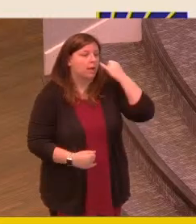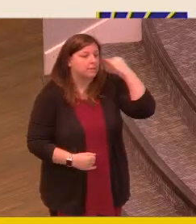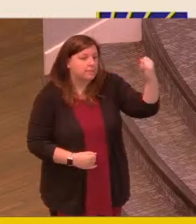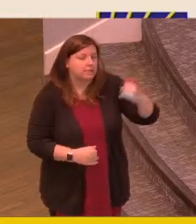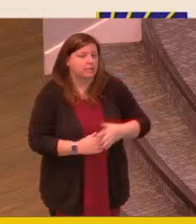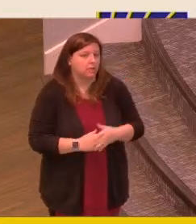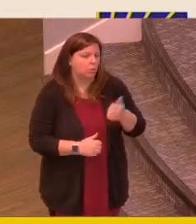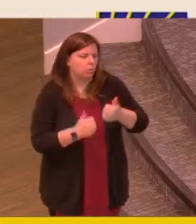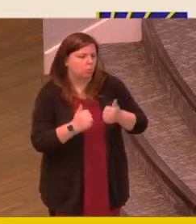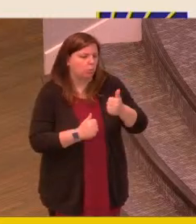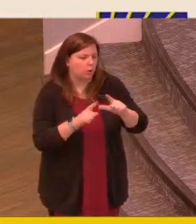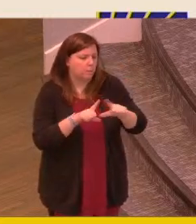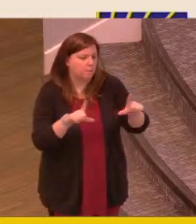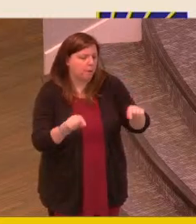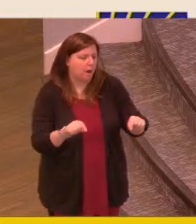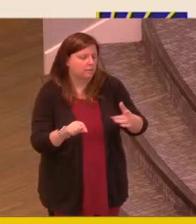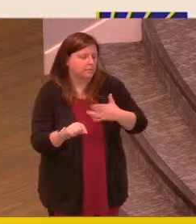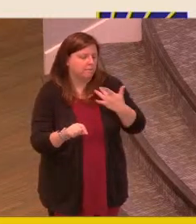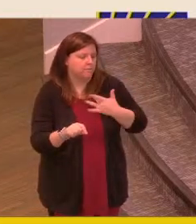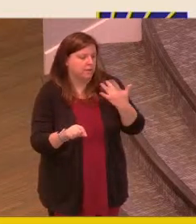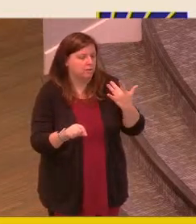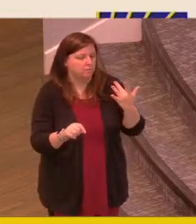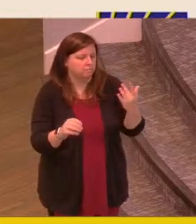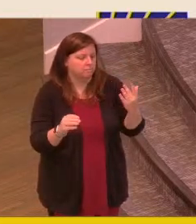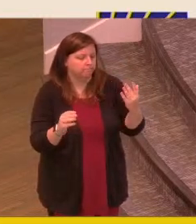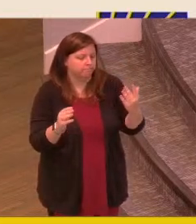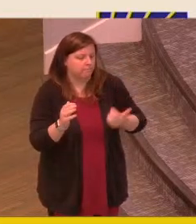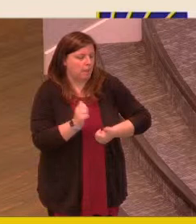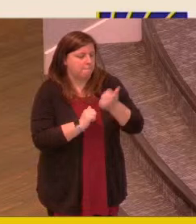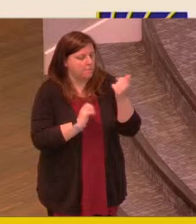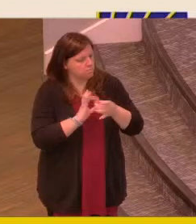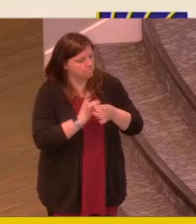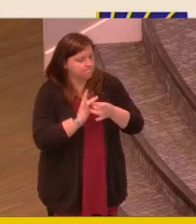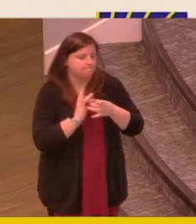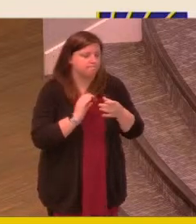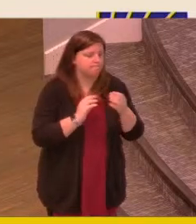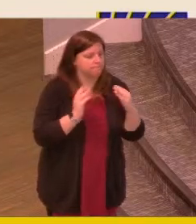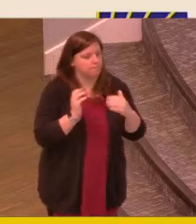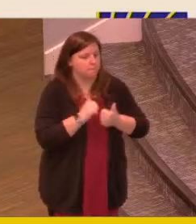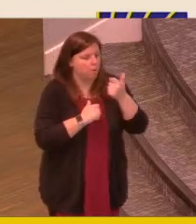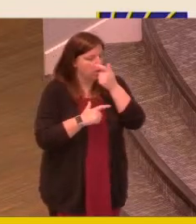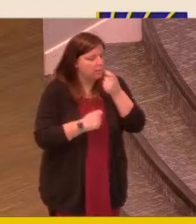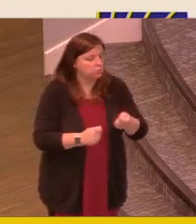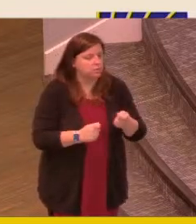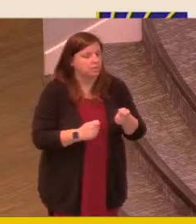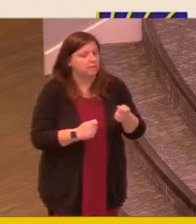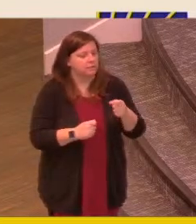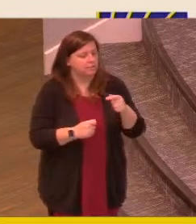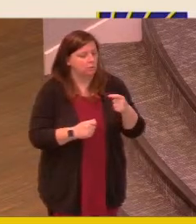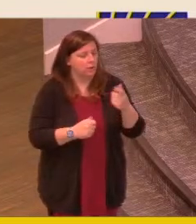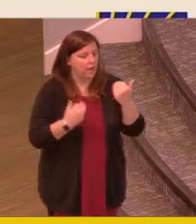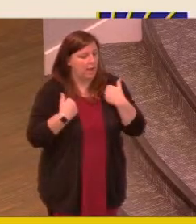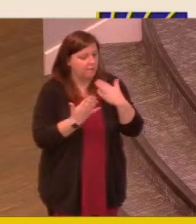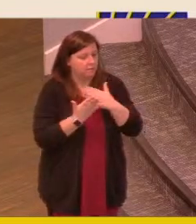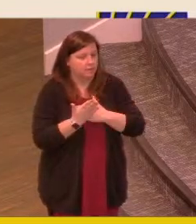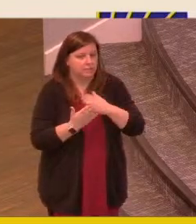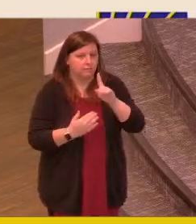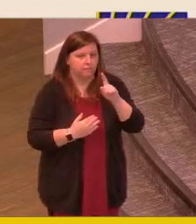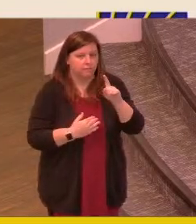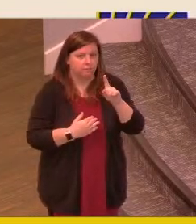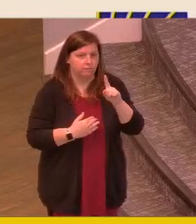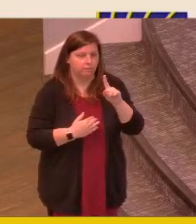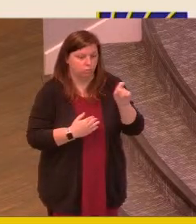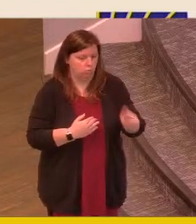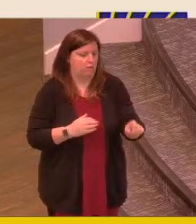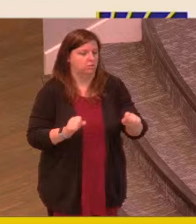the most pressing or most of interest to you, and answer one or more of the questions or anything that comes to mind